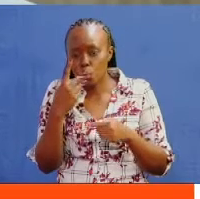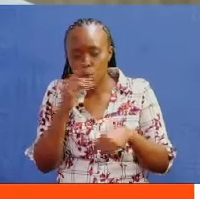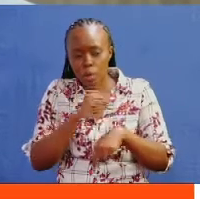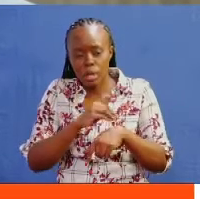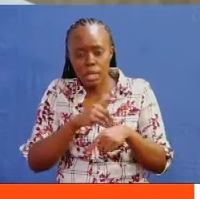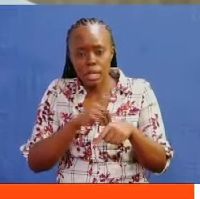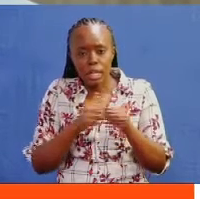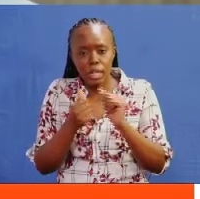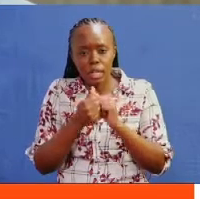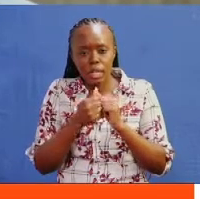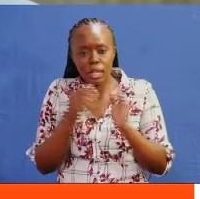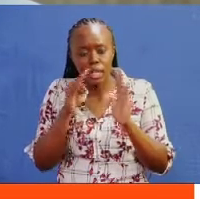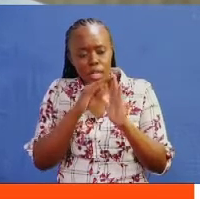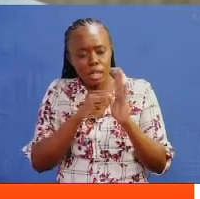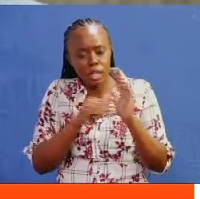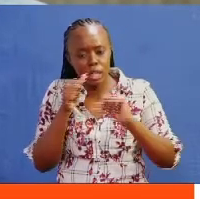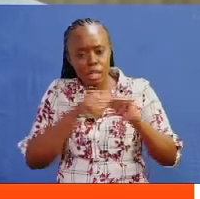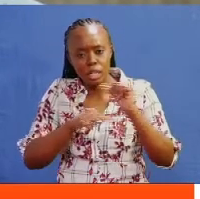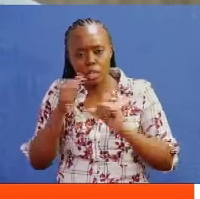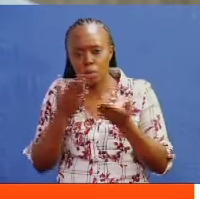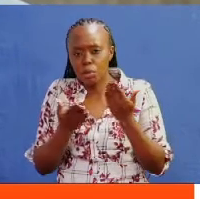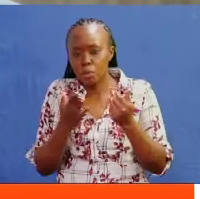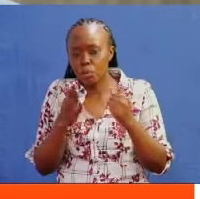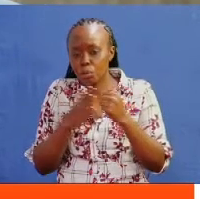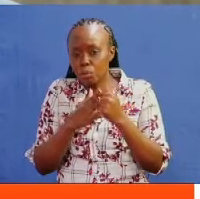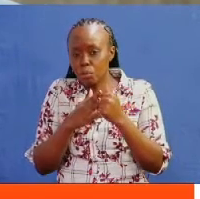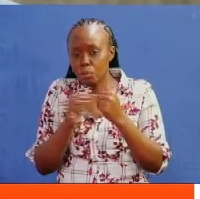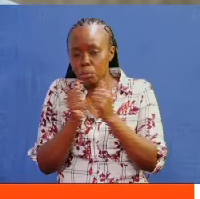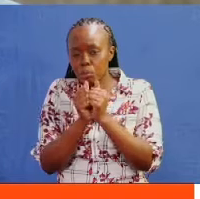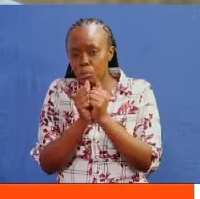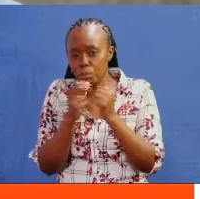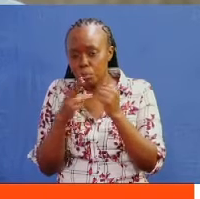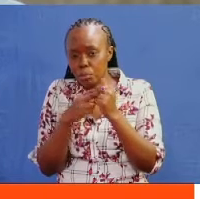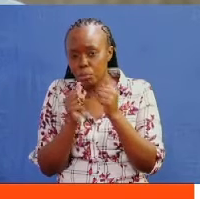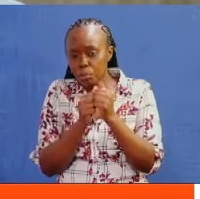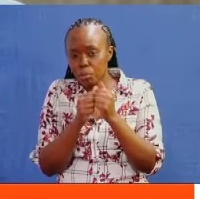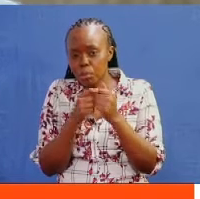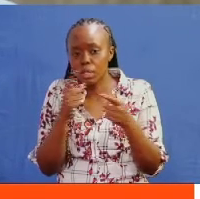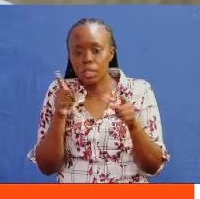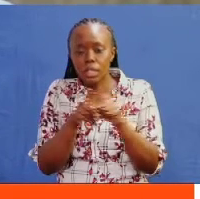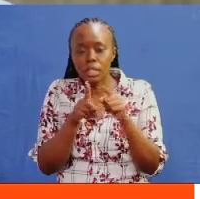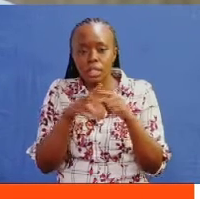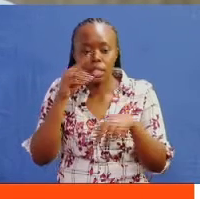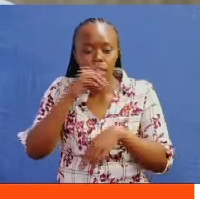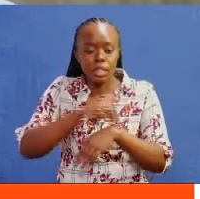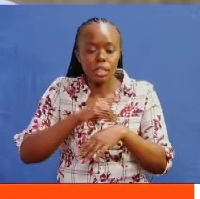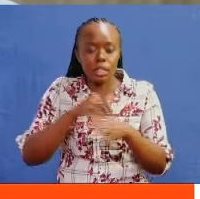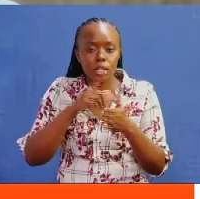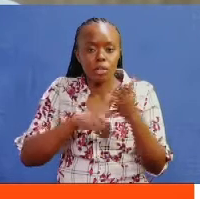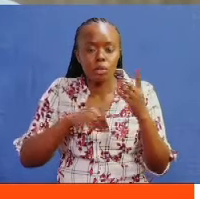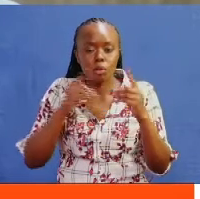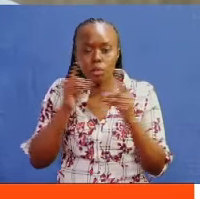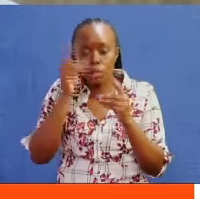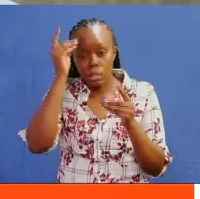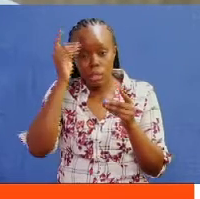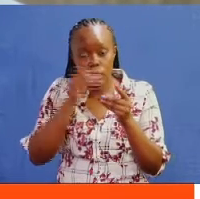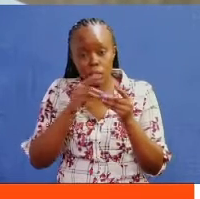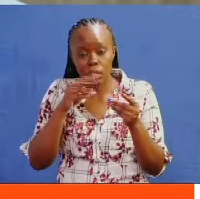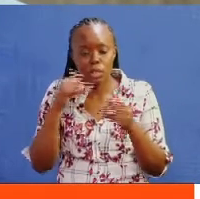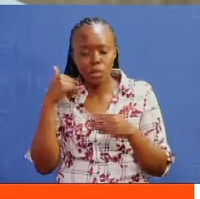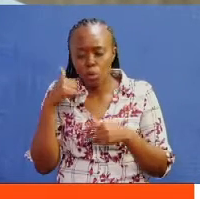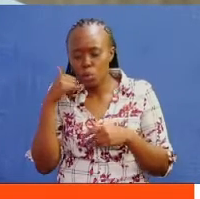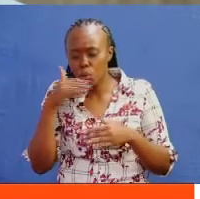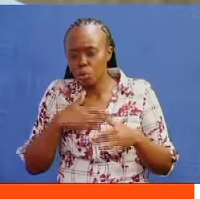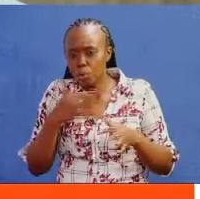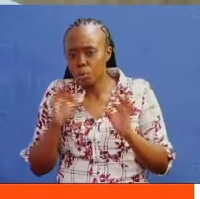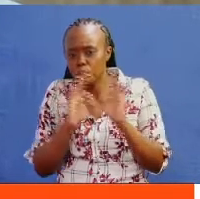now the symptoms were too much, around day 10, 11 or 12. And on that particular day, what I decided to do is to call the entire of my family. Like for me,